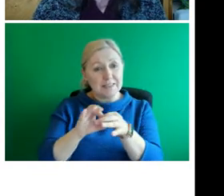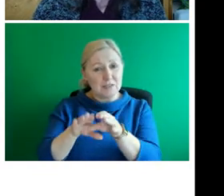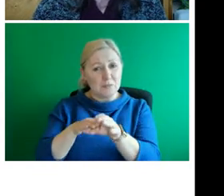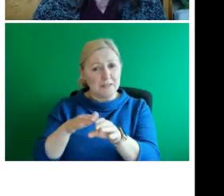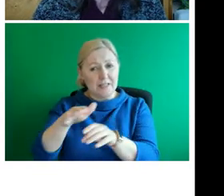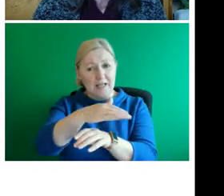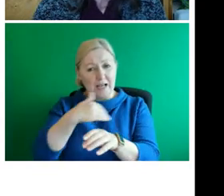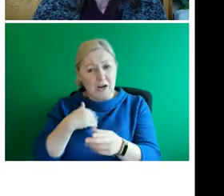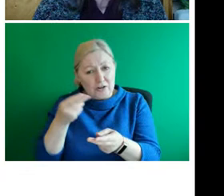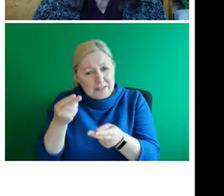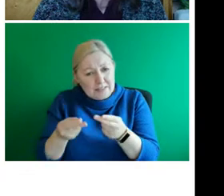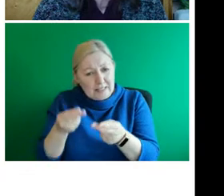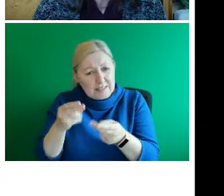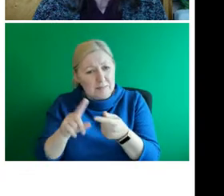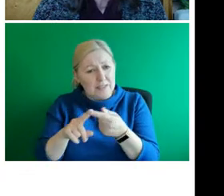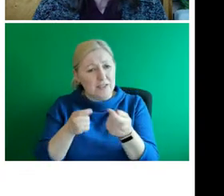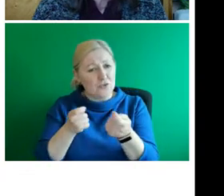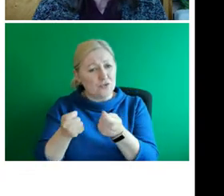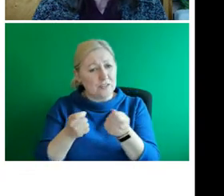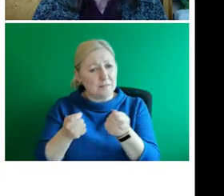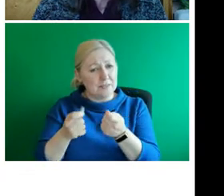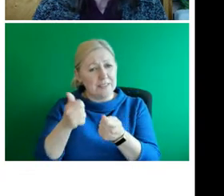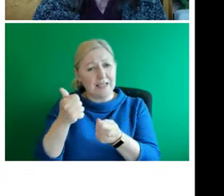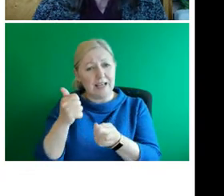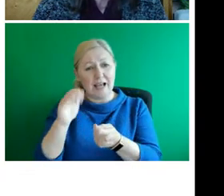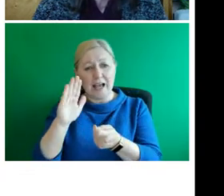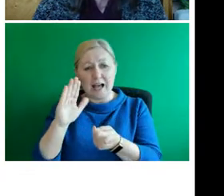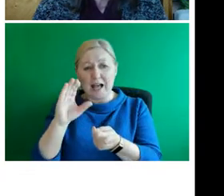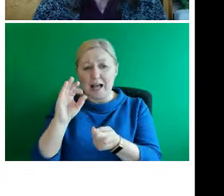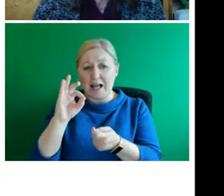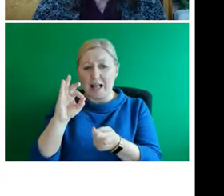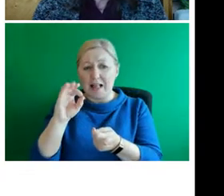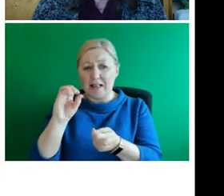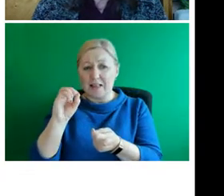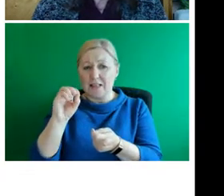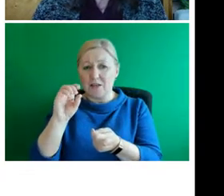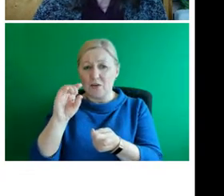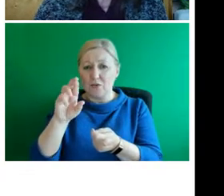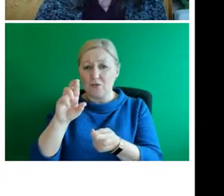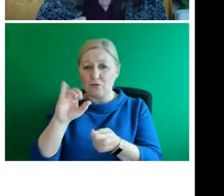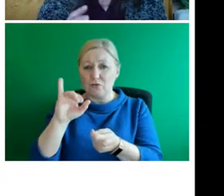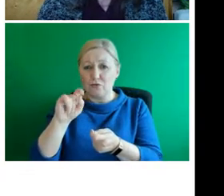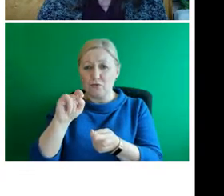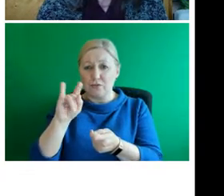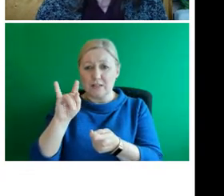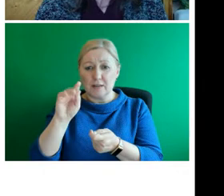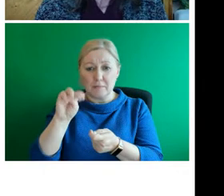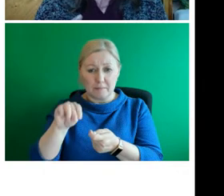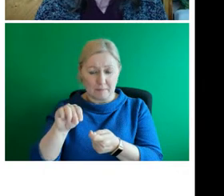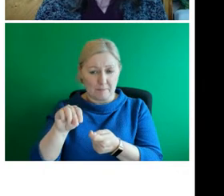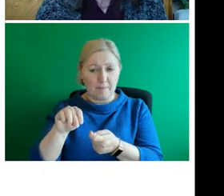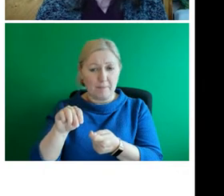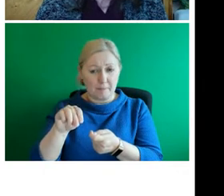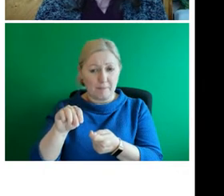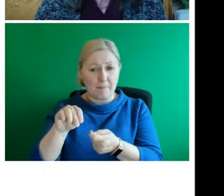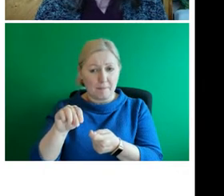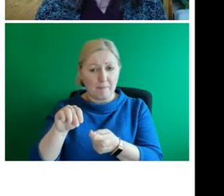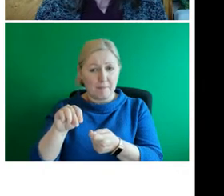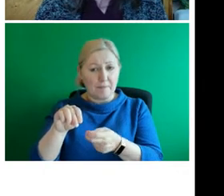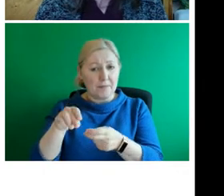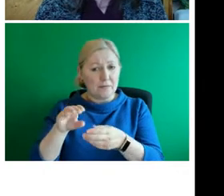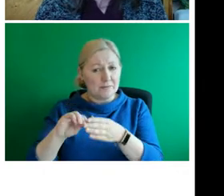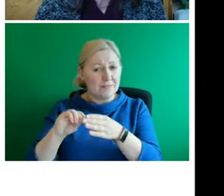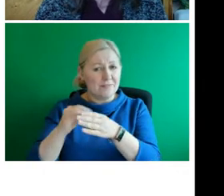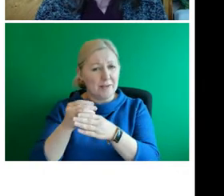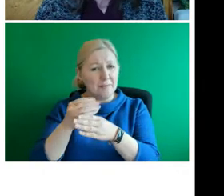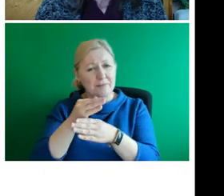algorithm, which was developed by Dr. Dallas Seitz at the University of Calgary. And these tools have been embedded as flow